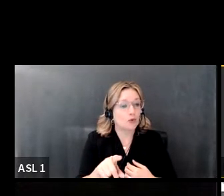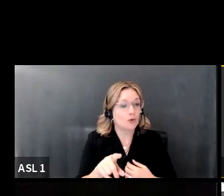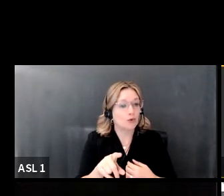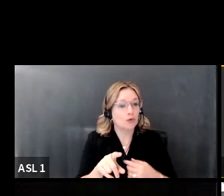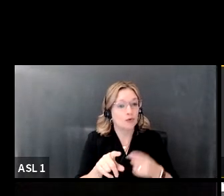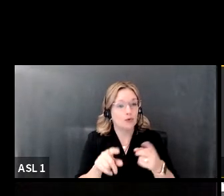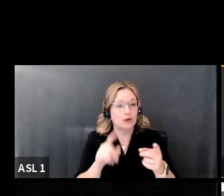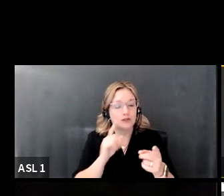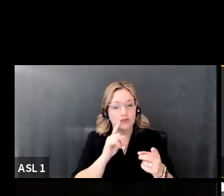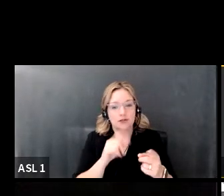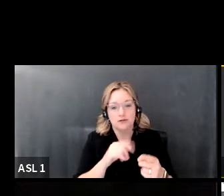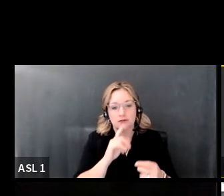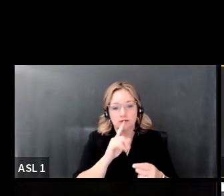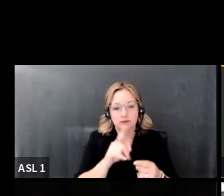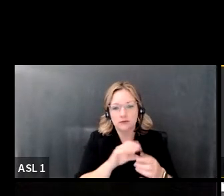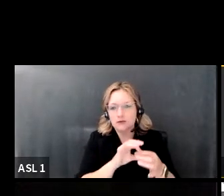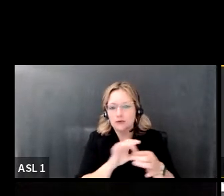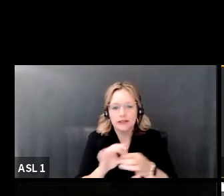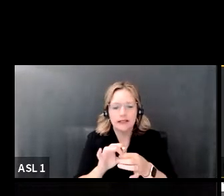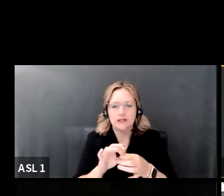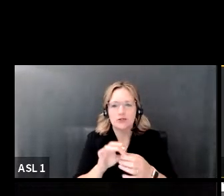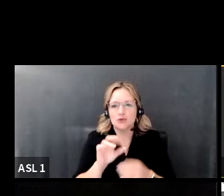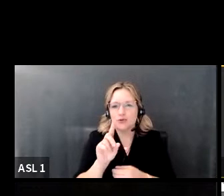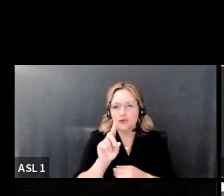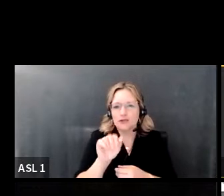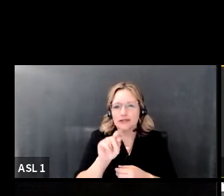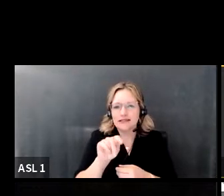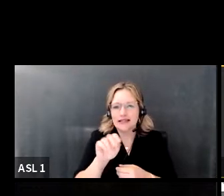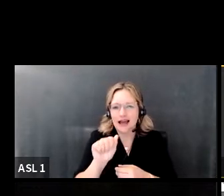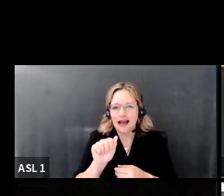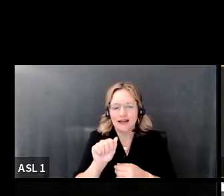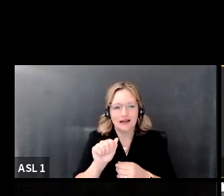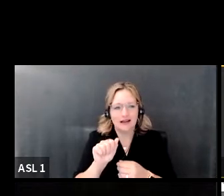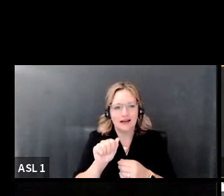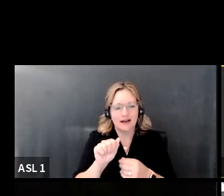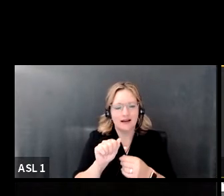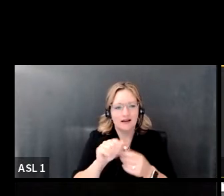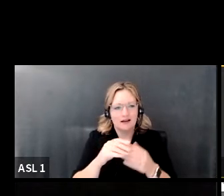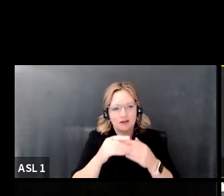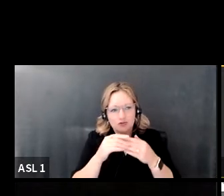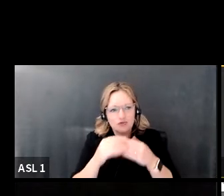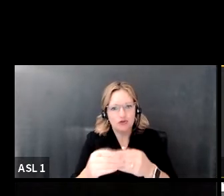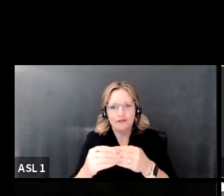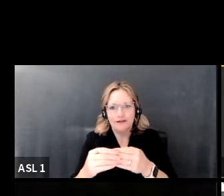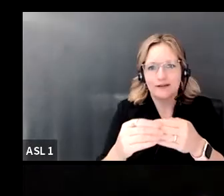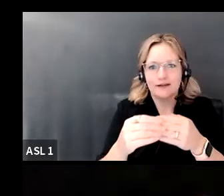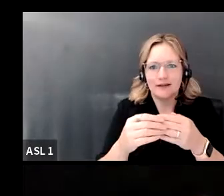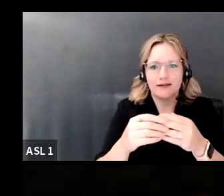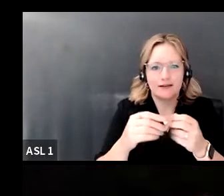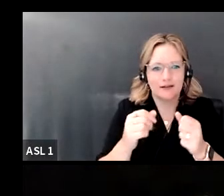smallwood's a question around the data-driven service optimization and maybe this is something uh that can be added